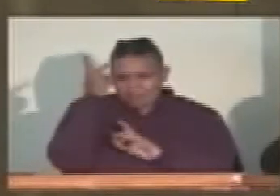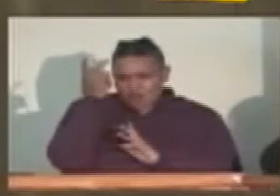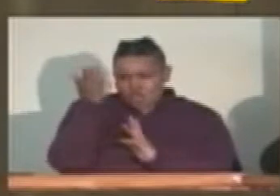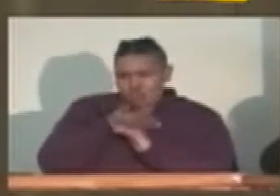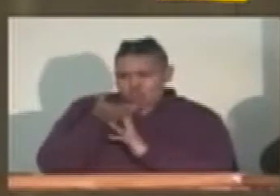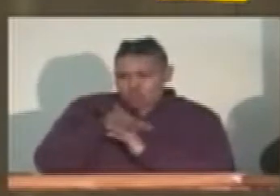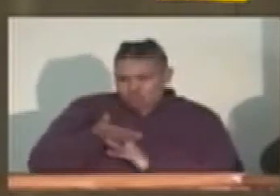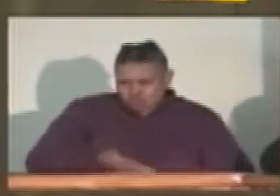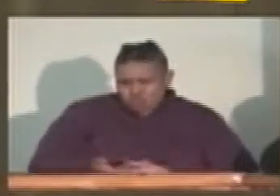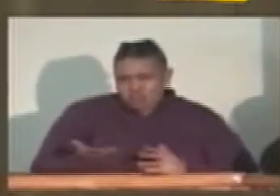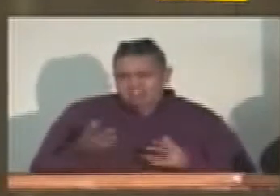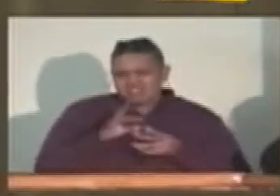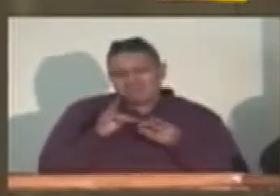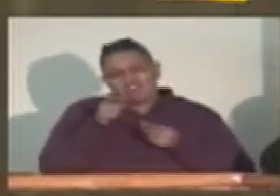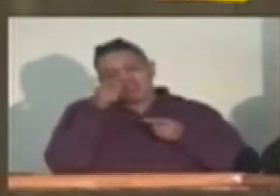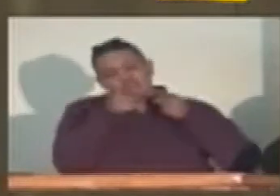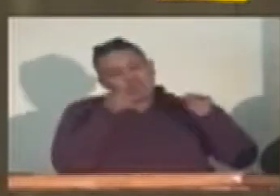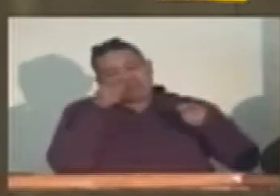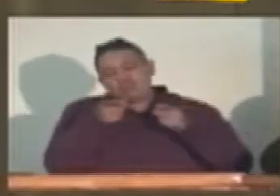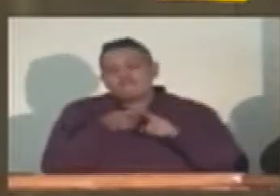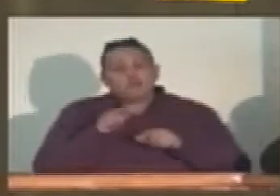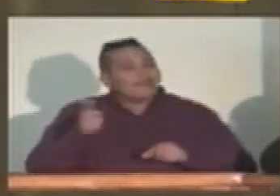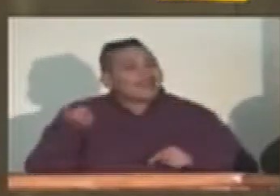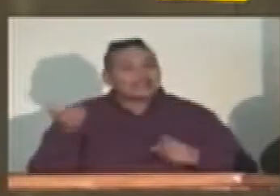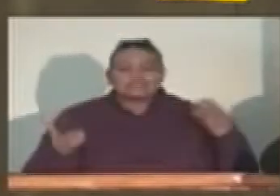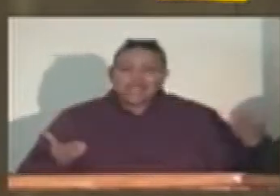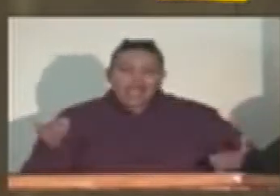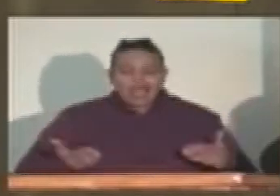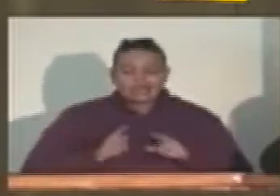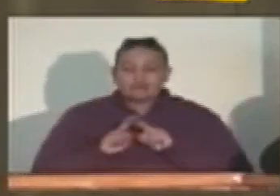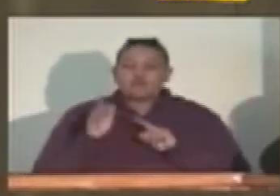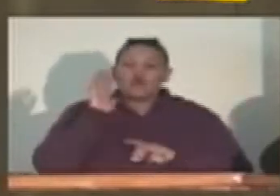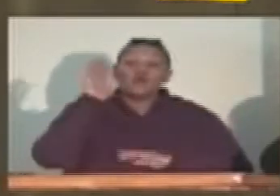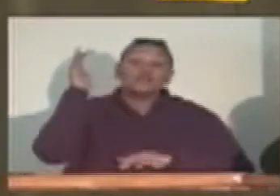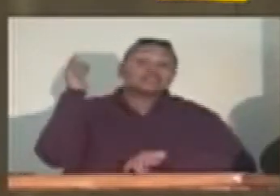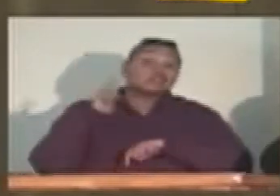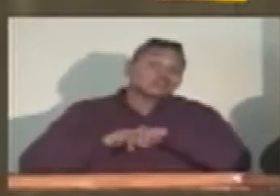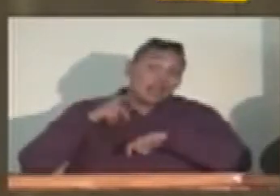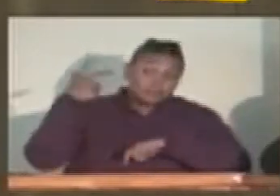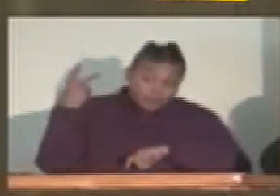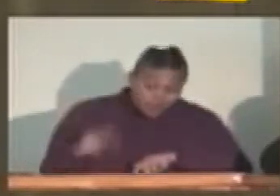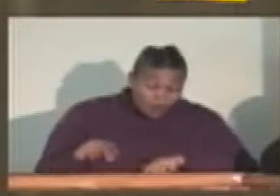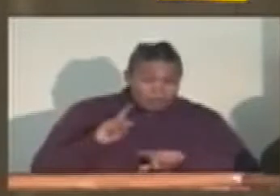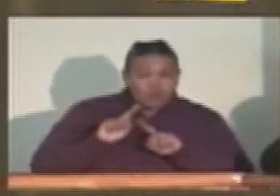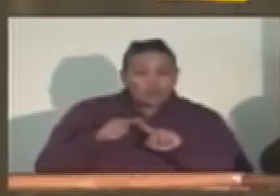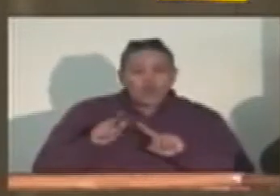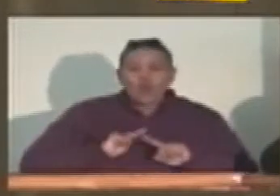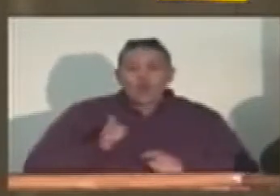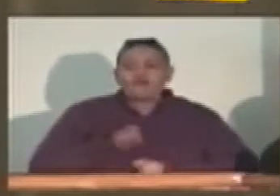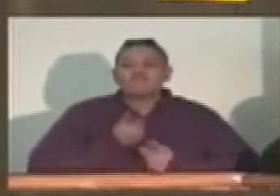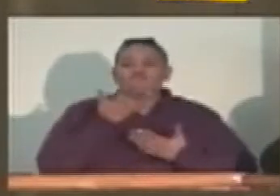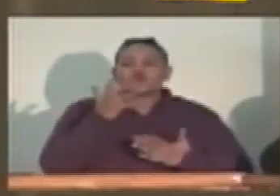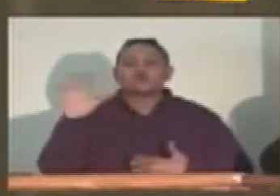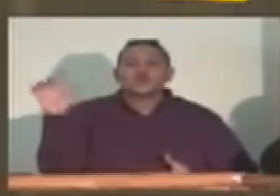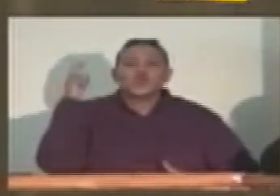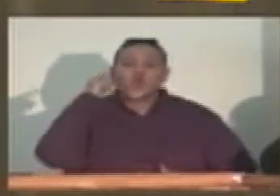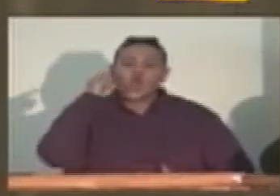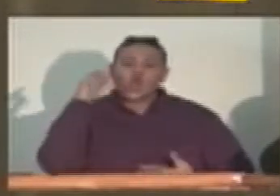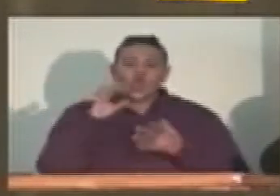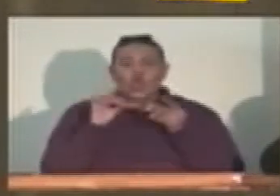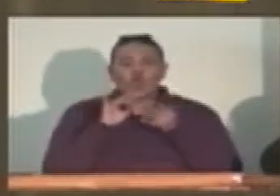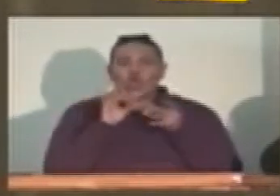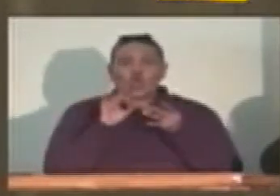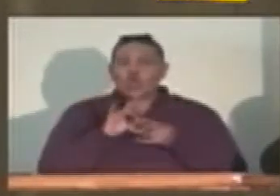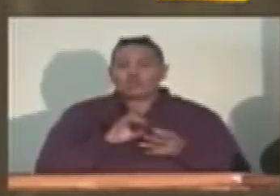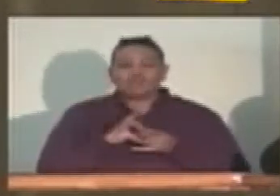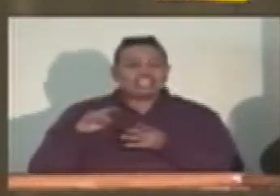innuendo from any side, but there will come a time when our voices will be heard in some of these